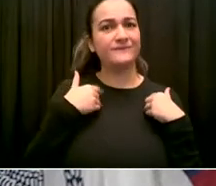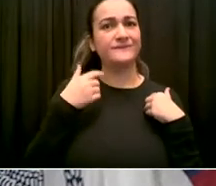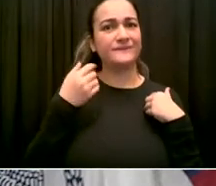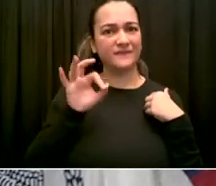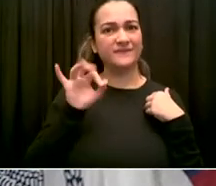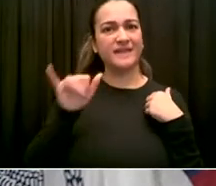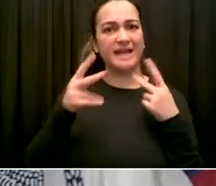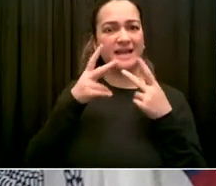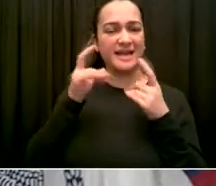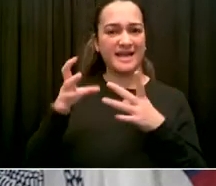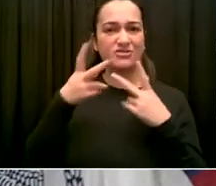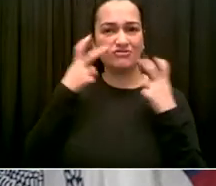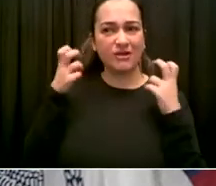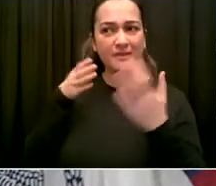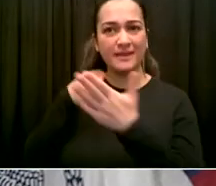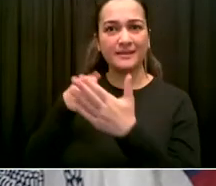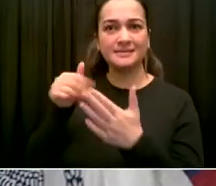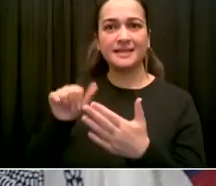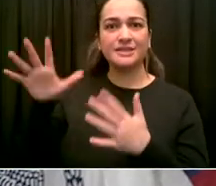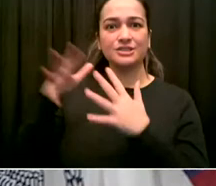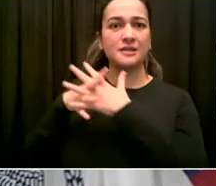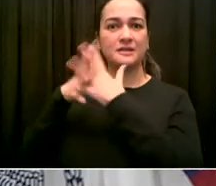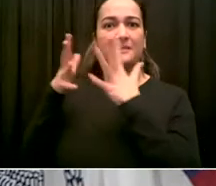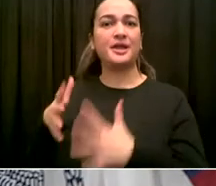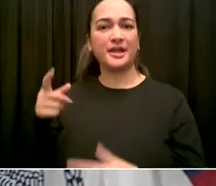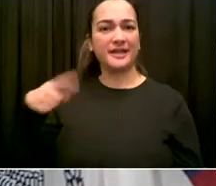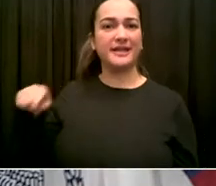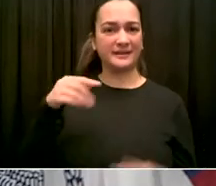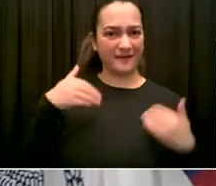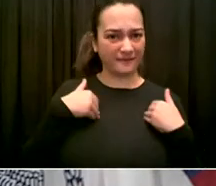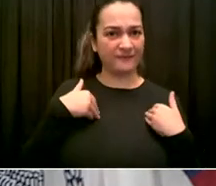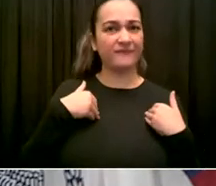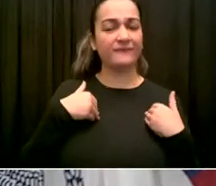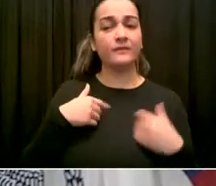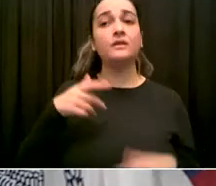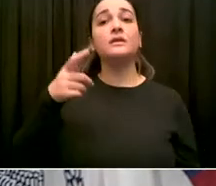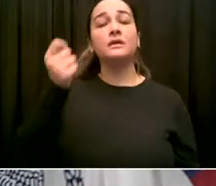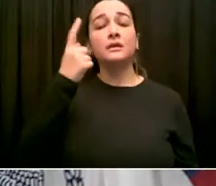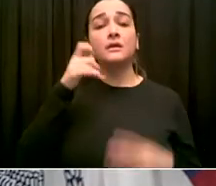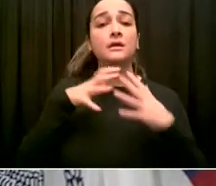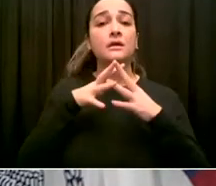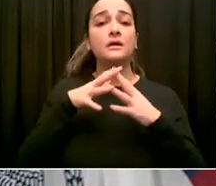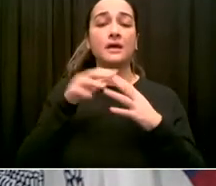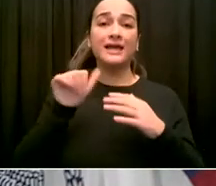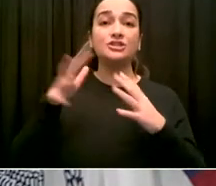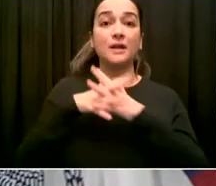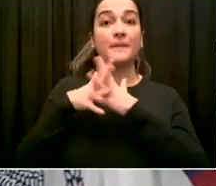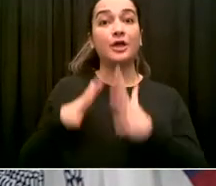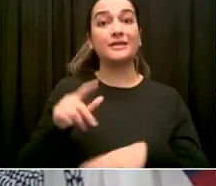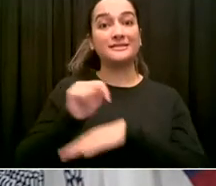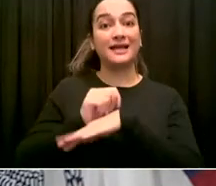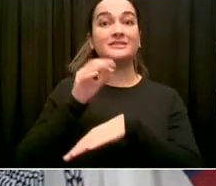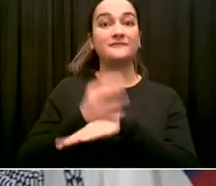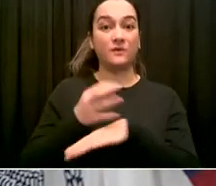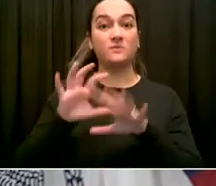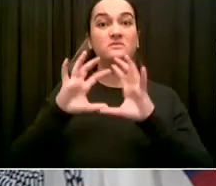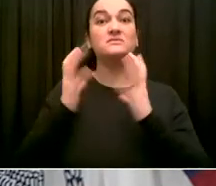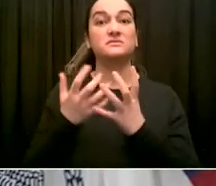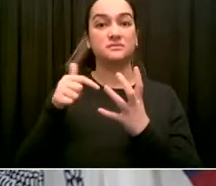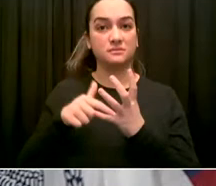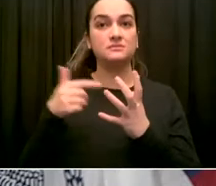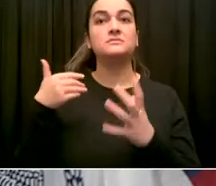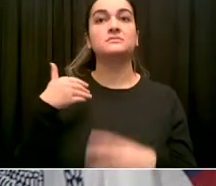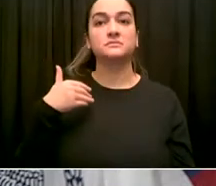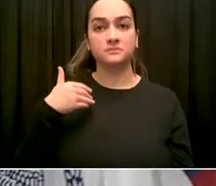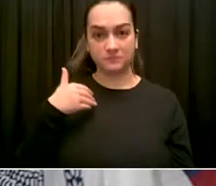and decoy officers. We're obviously focused geographically where we think there might be attacks to